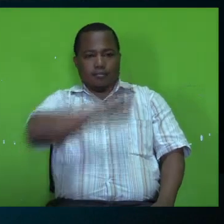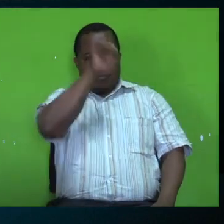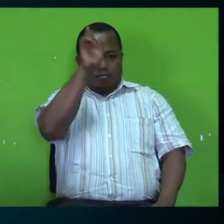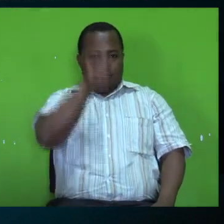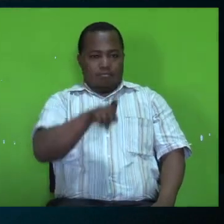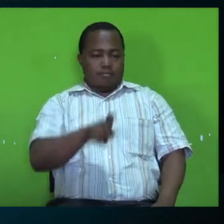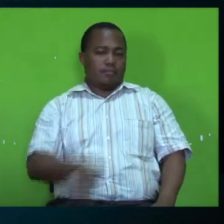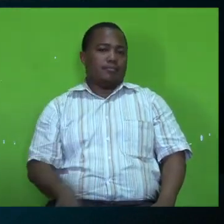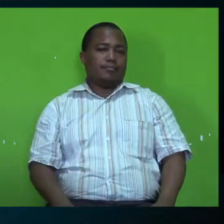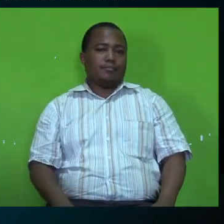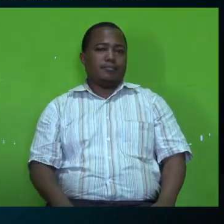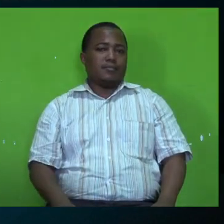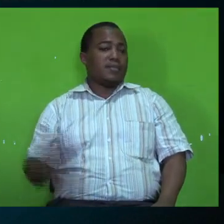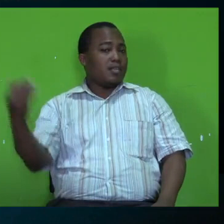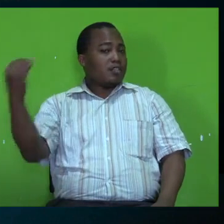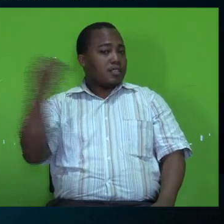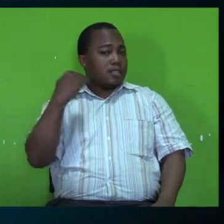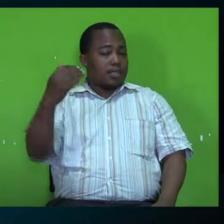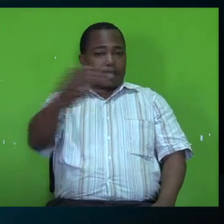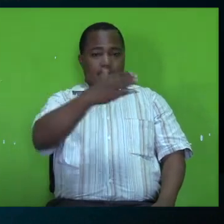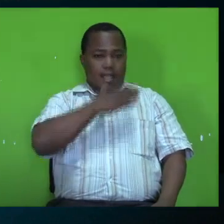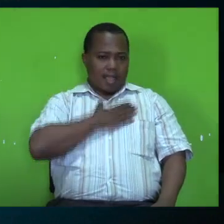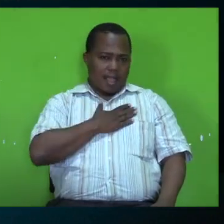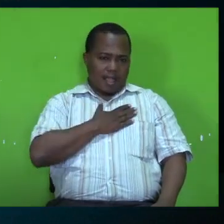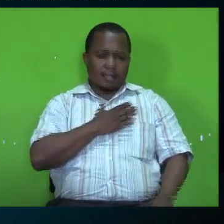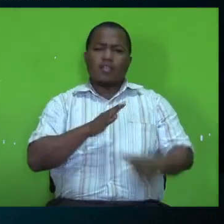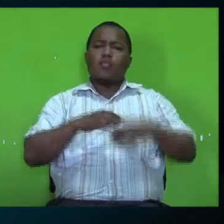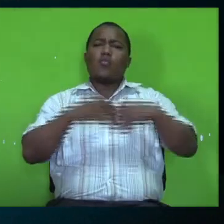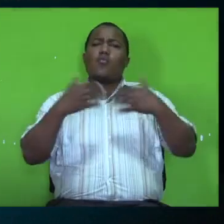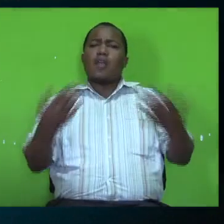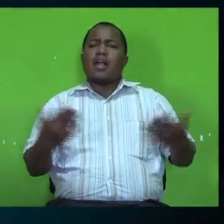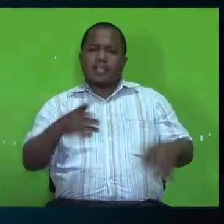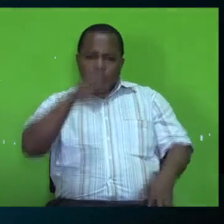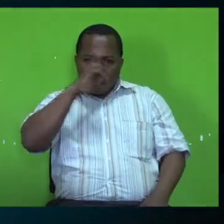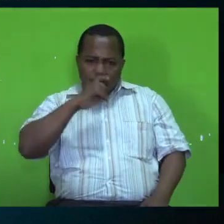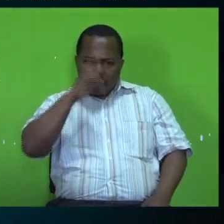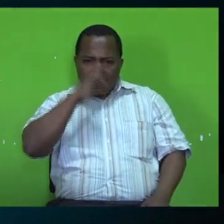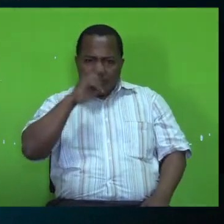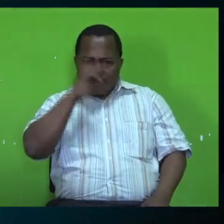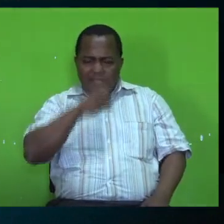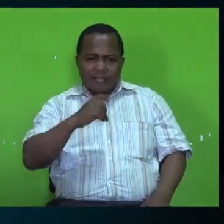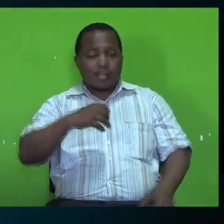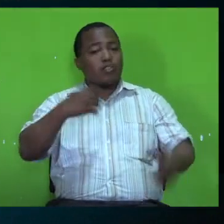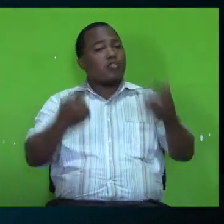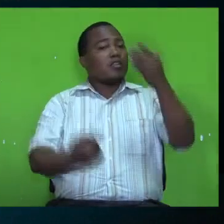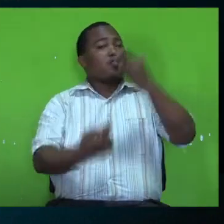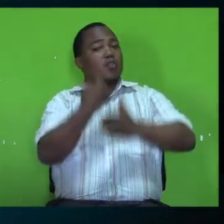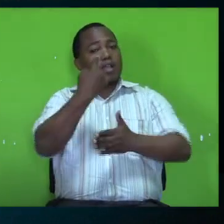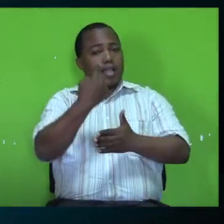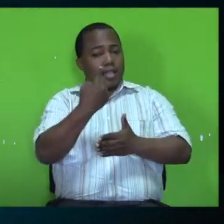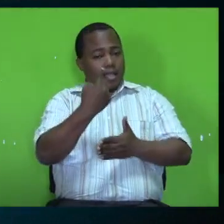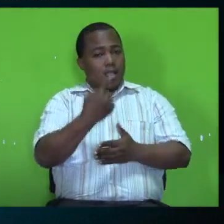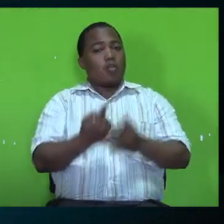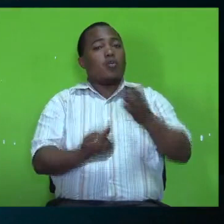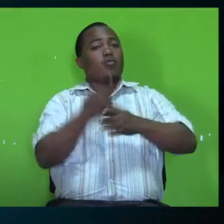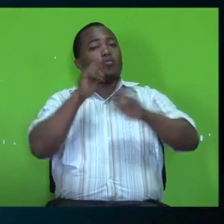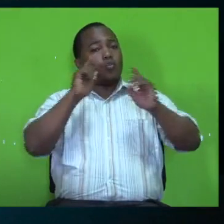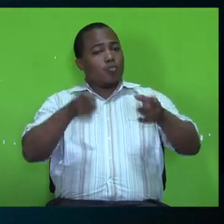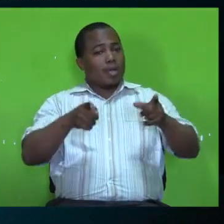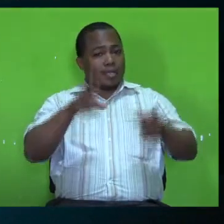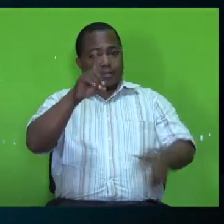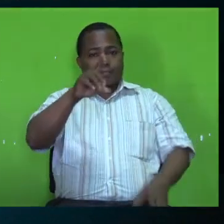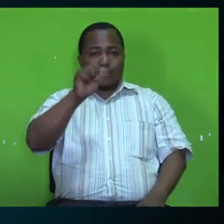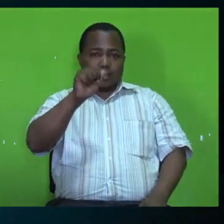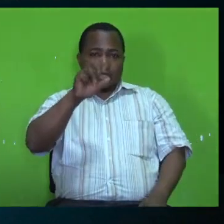Question. Tell us what observation was made by Mr. Darwish